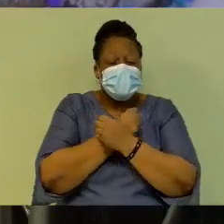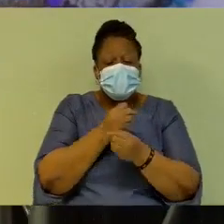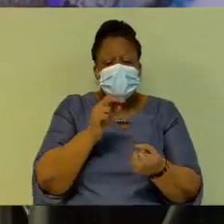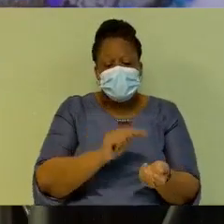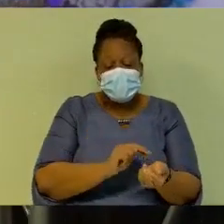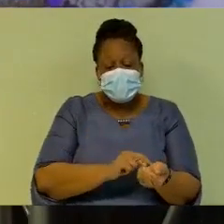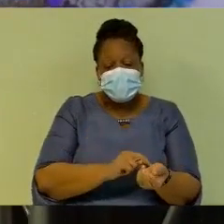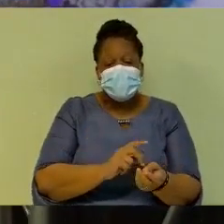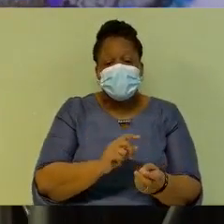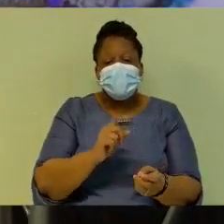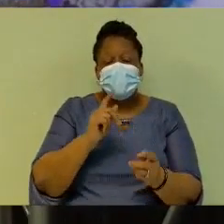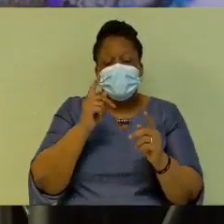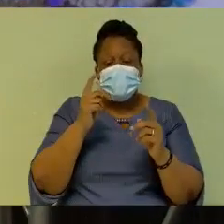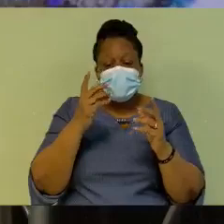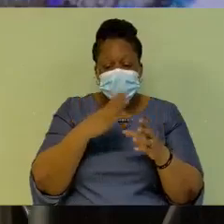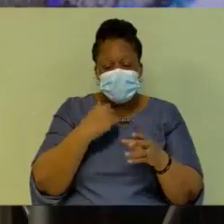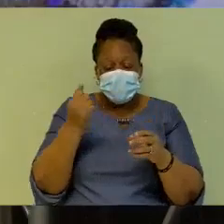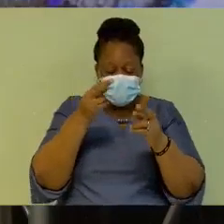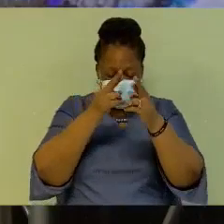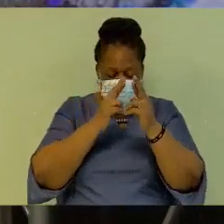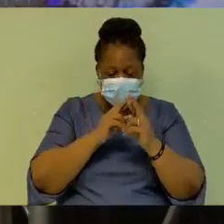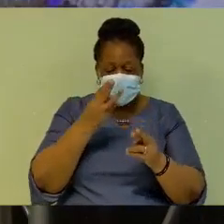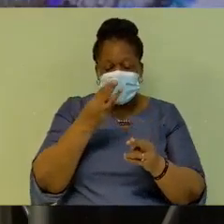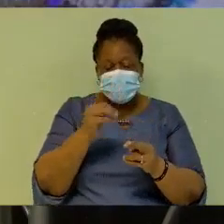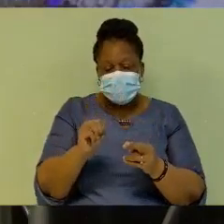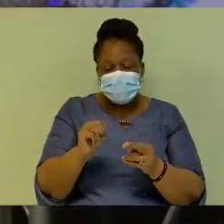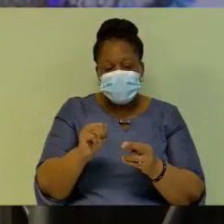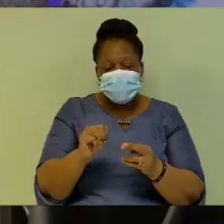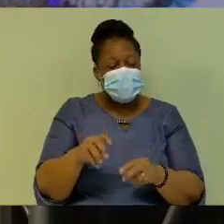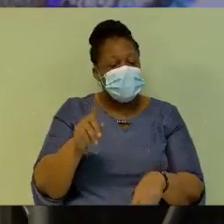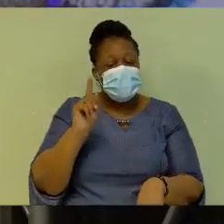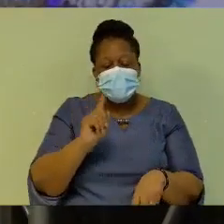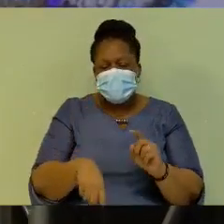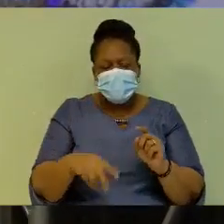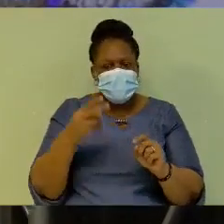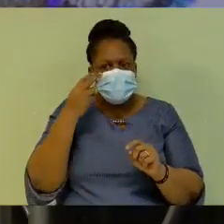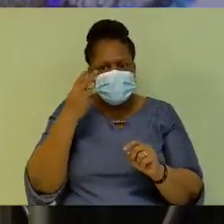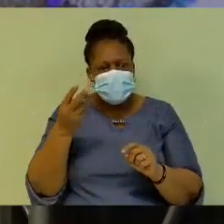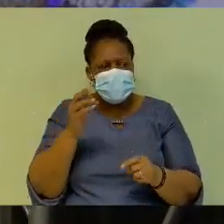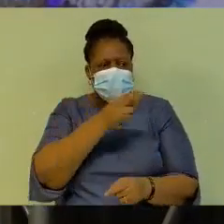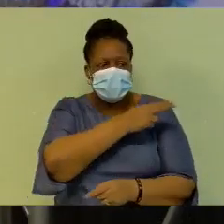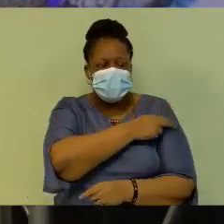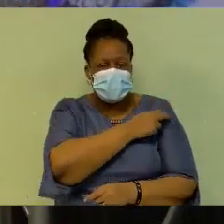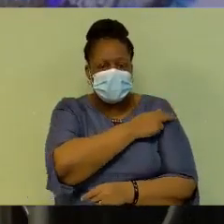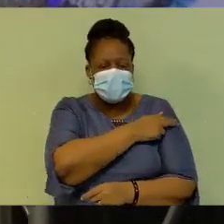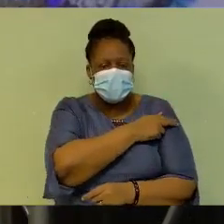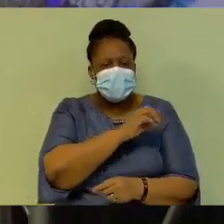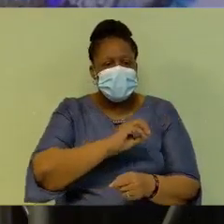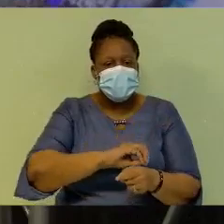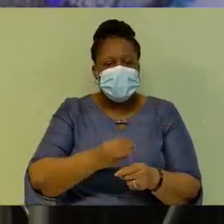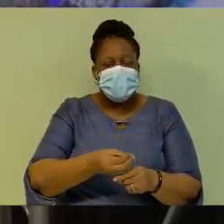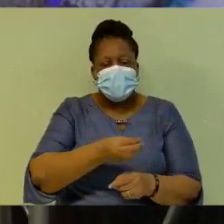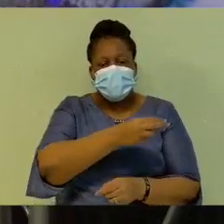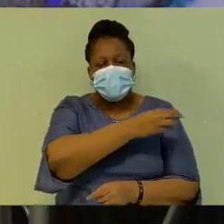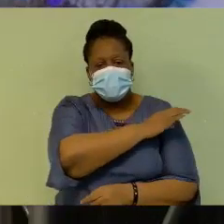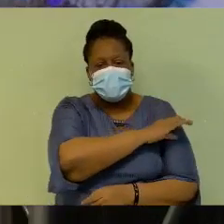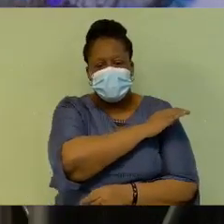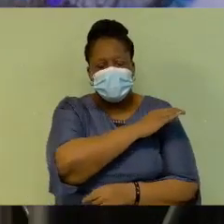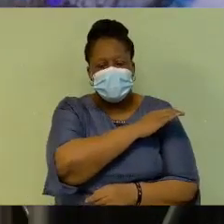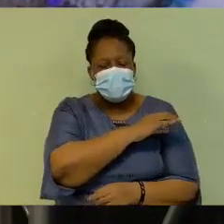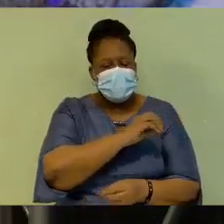with respect. One cannot visualize a hospital or health institution functioning without nurses and the